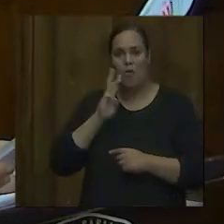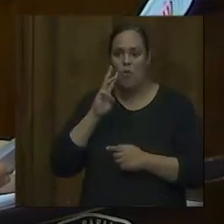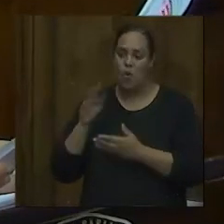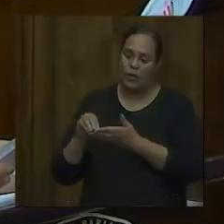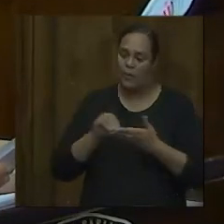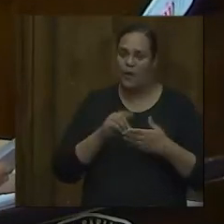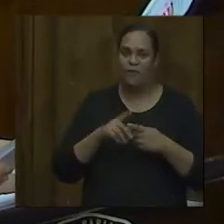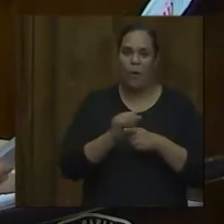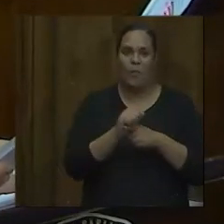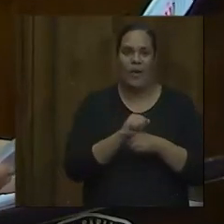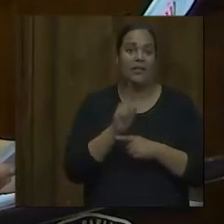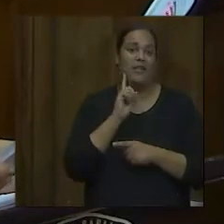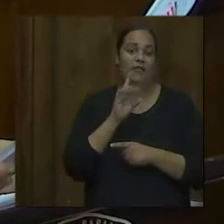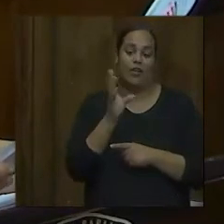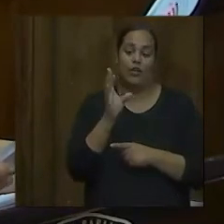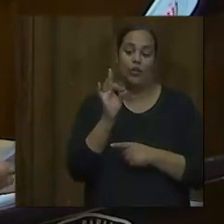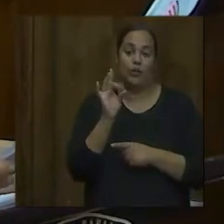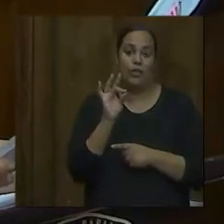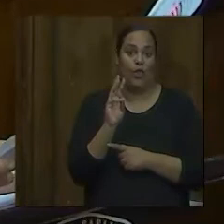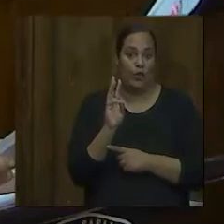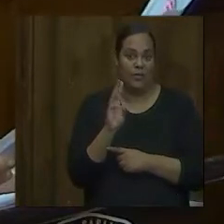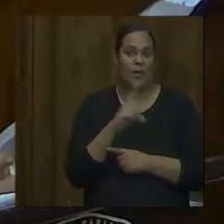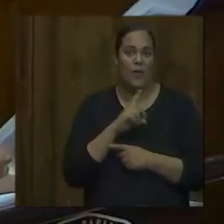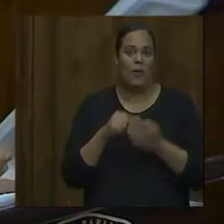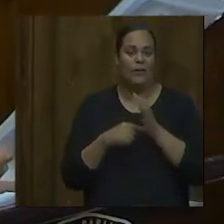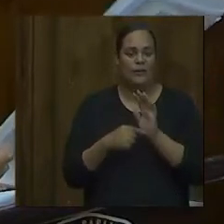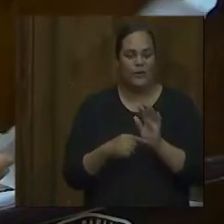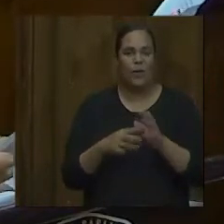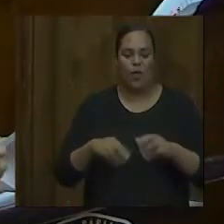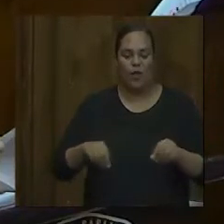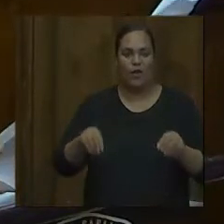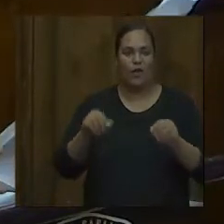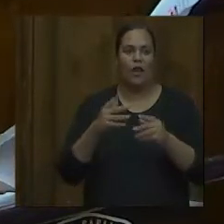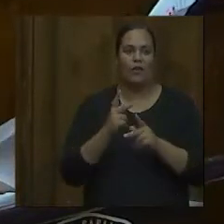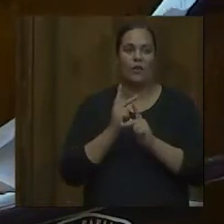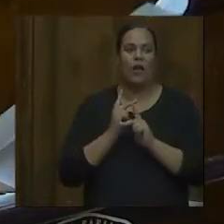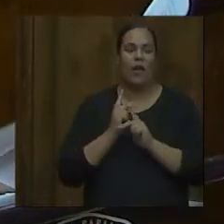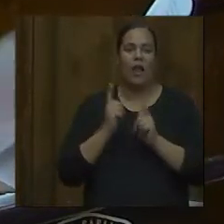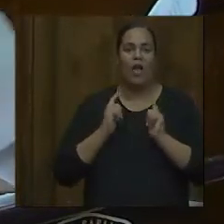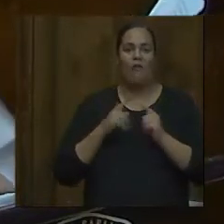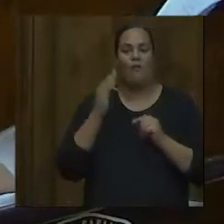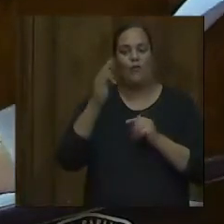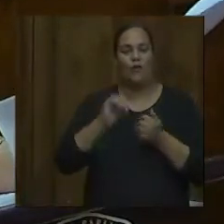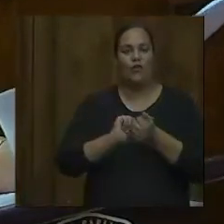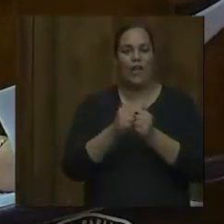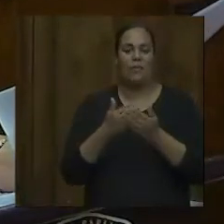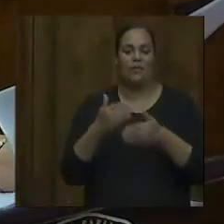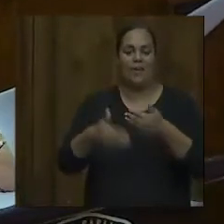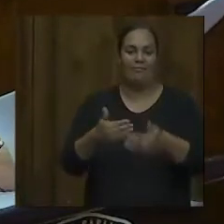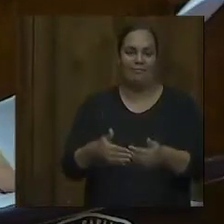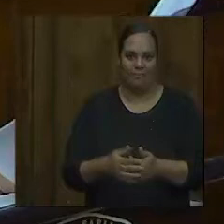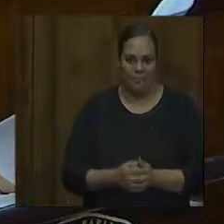to practice sessions on Tuesdays and Thursdays in a bid to maintain the grounds to allow for future games to be played at the